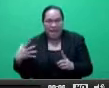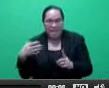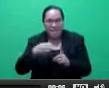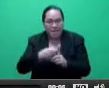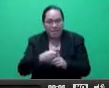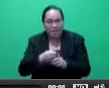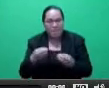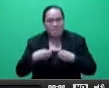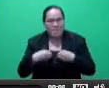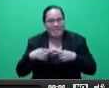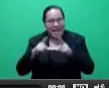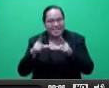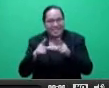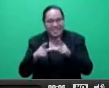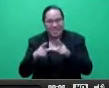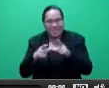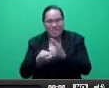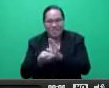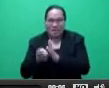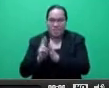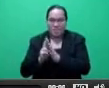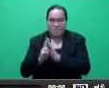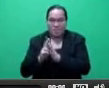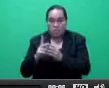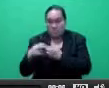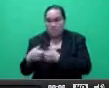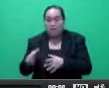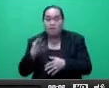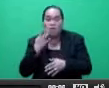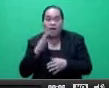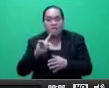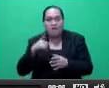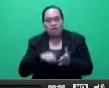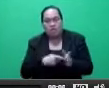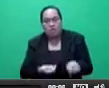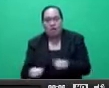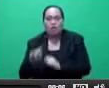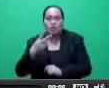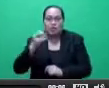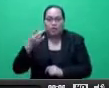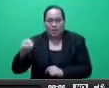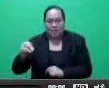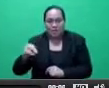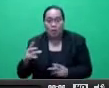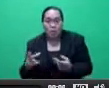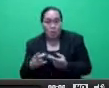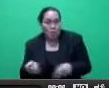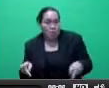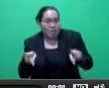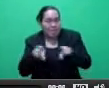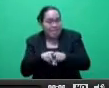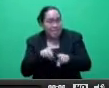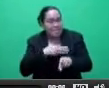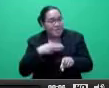reform that came into effect on 1st January 2020. Together with the Ministry of Commerce, Industry, Trade